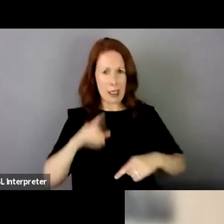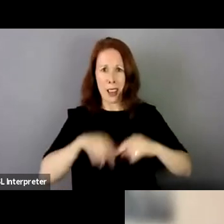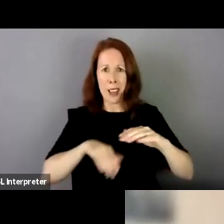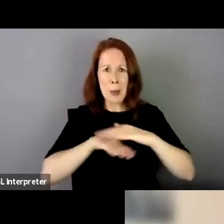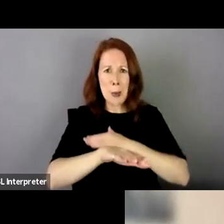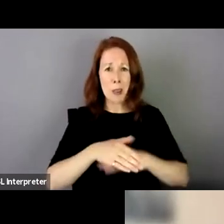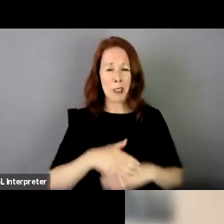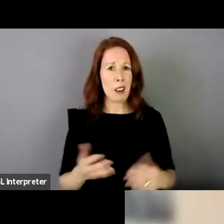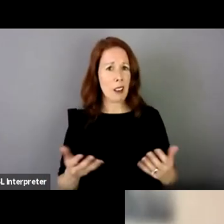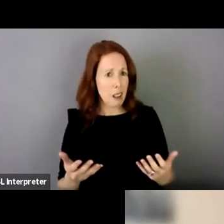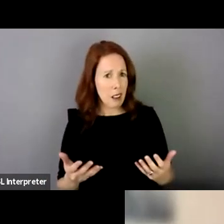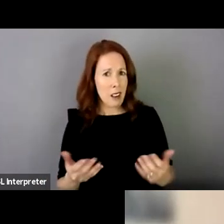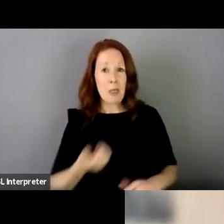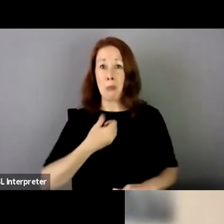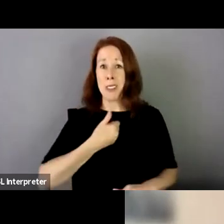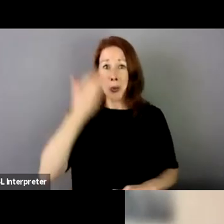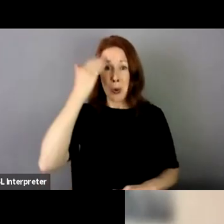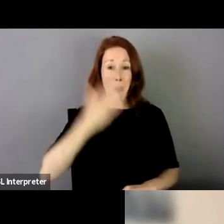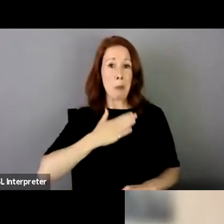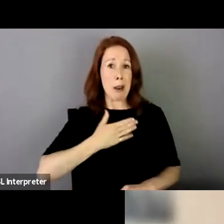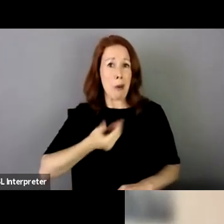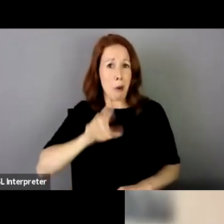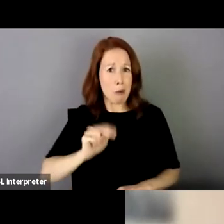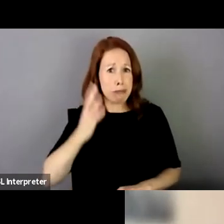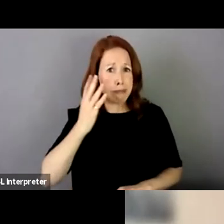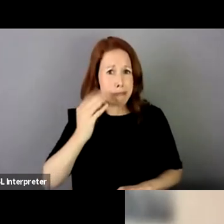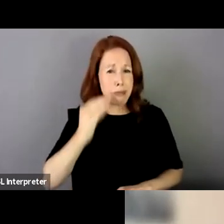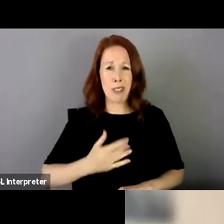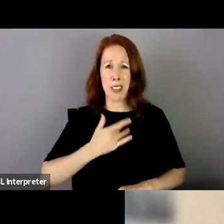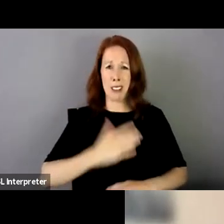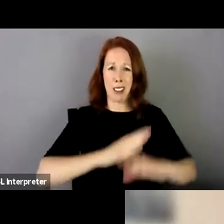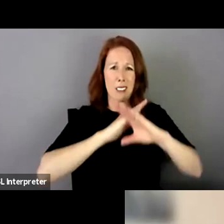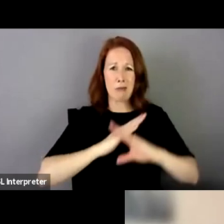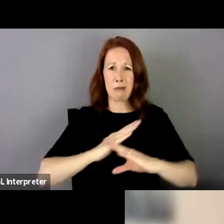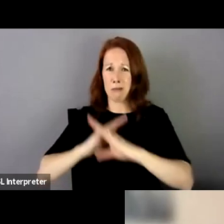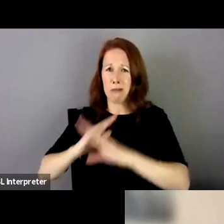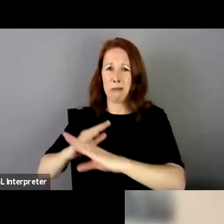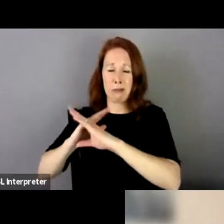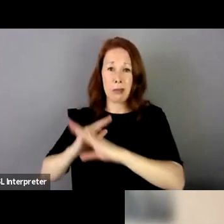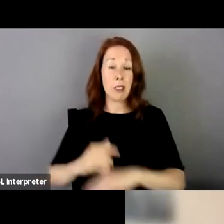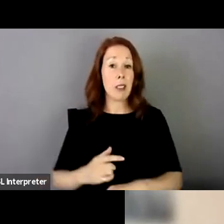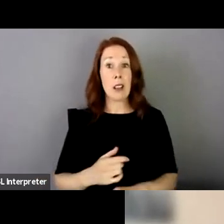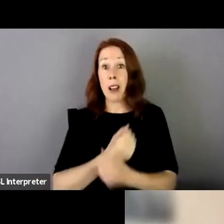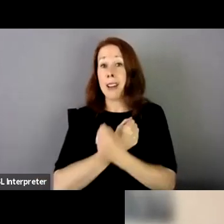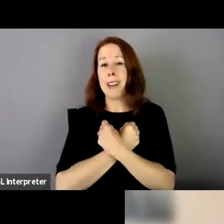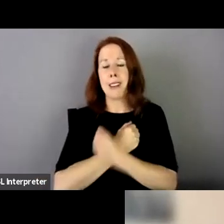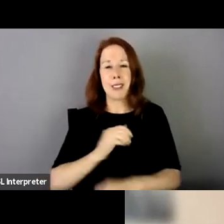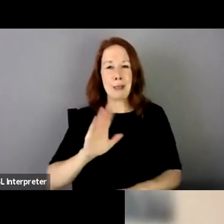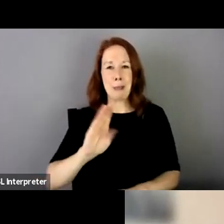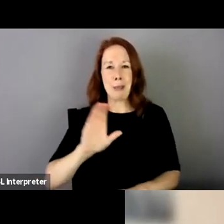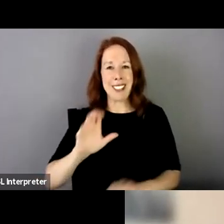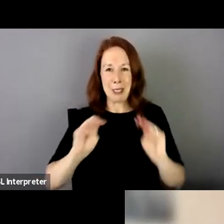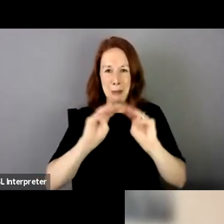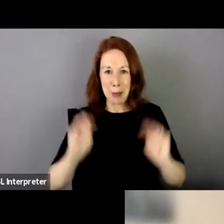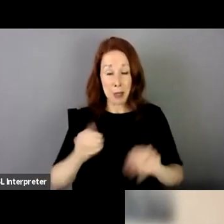And I can speak to that from a personal level. I personally love the BC Museum because I've been coming